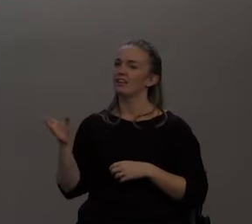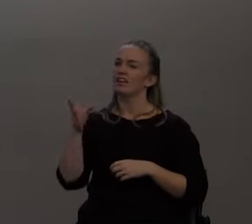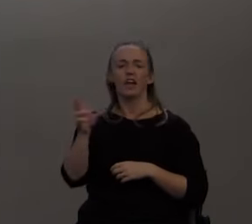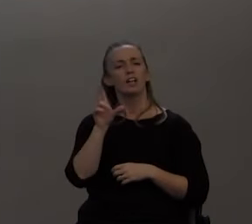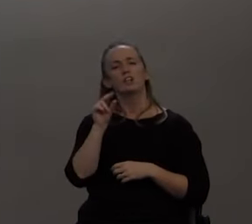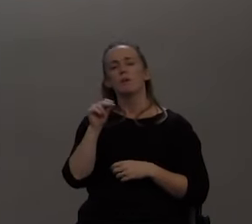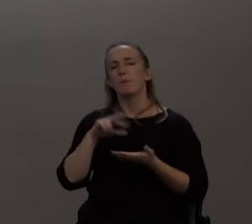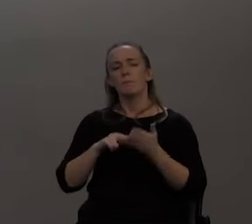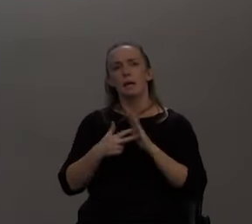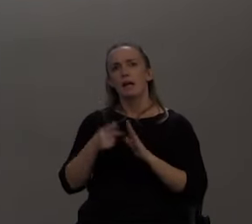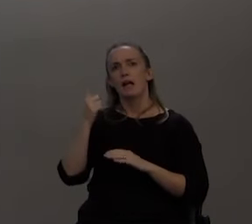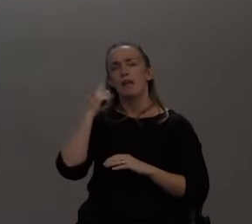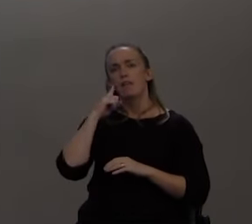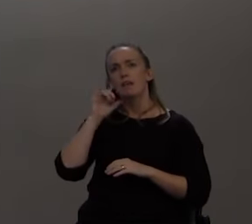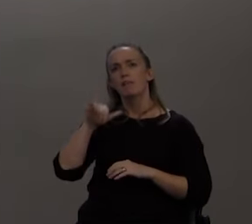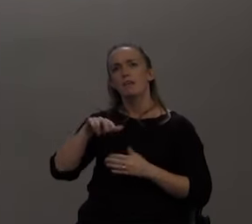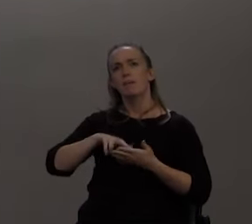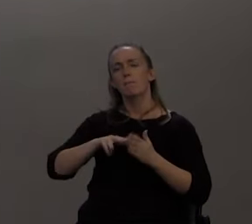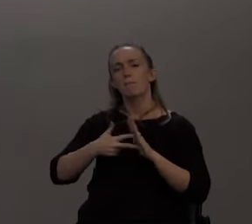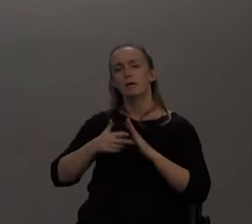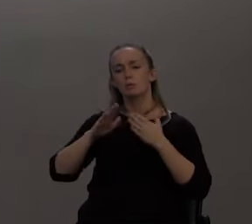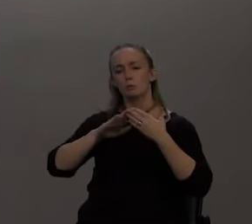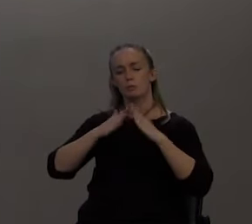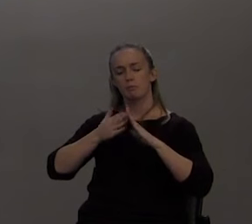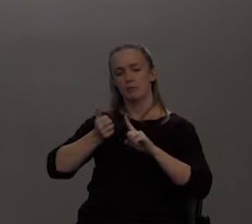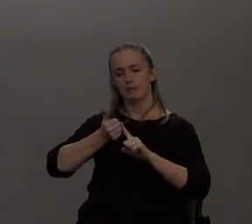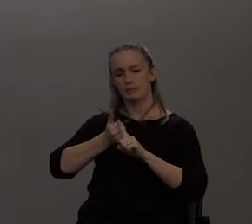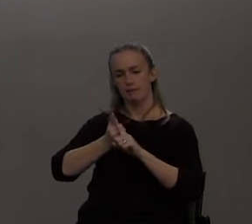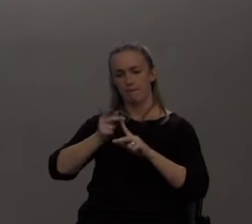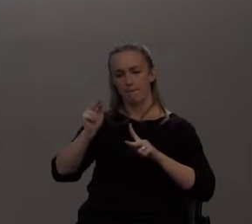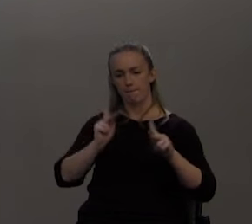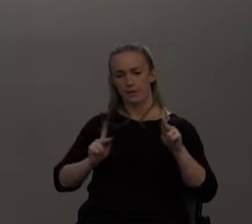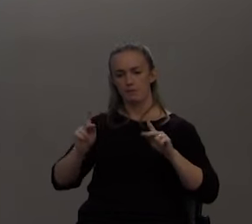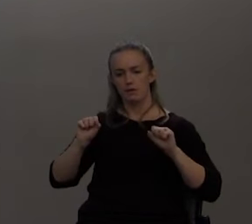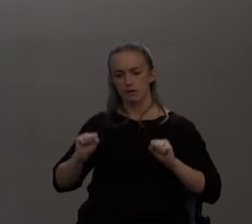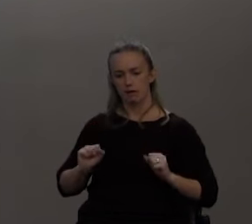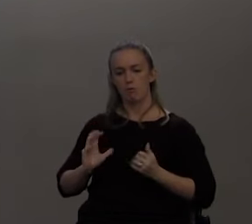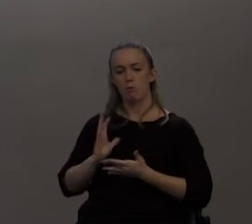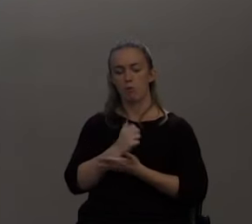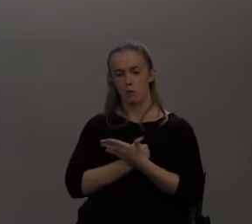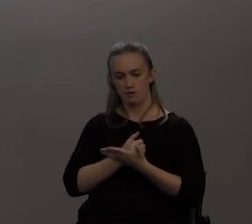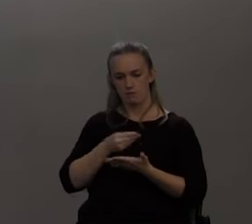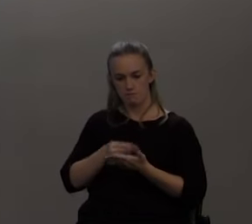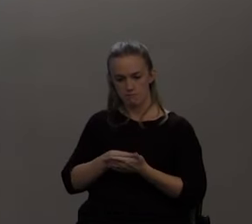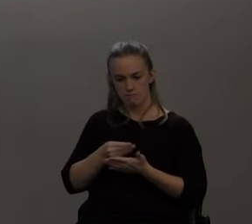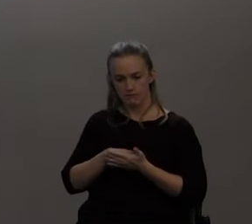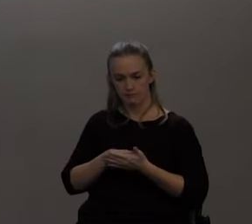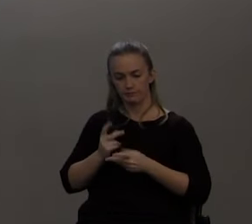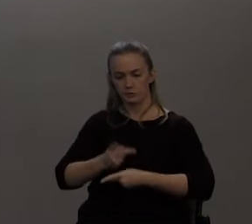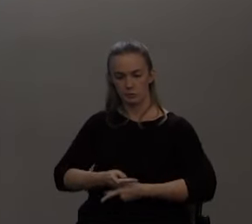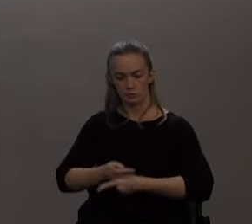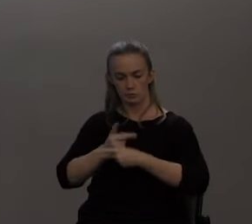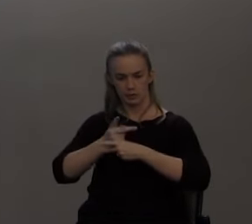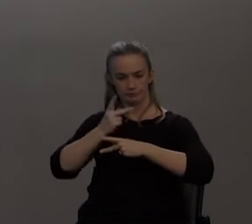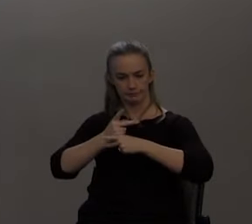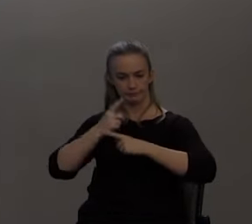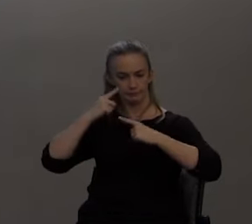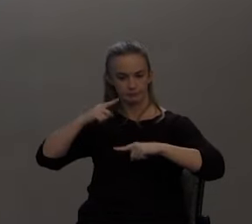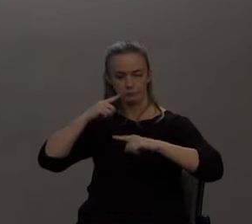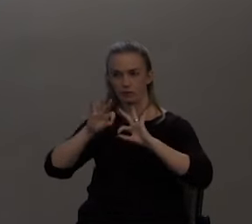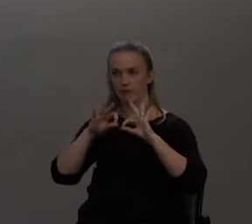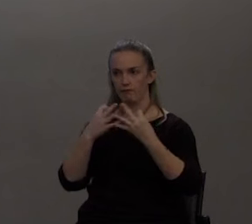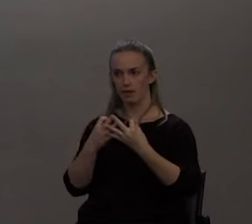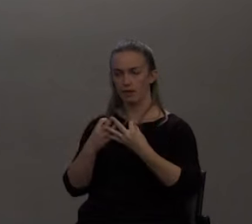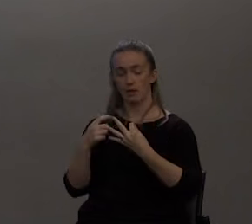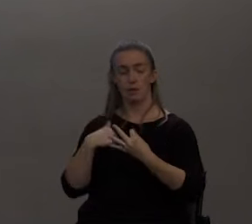I think it's a community that people can make a living, raise a family. I've